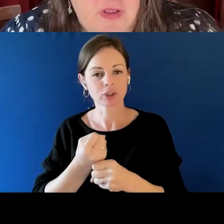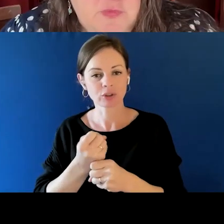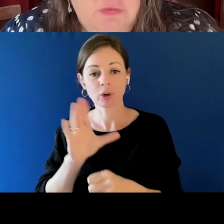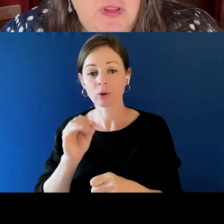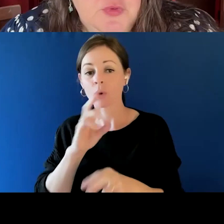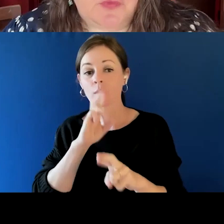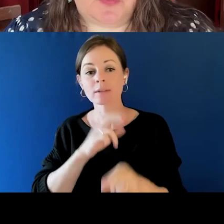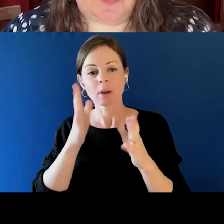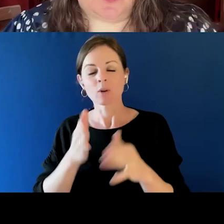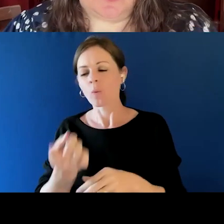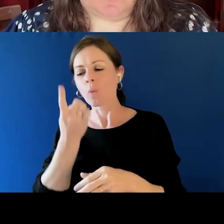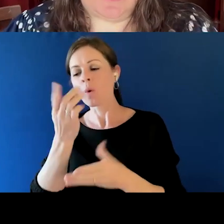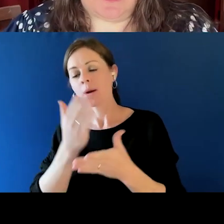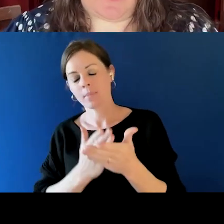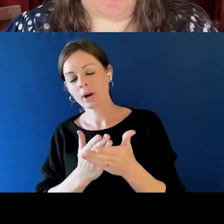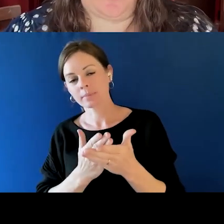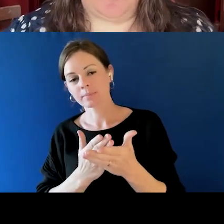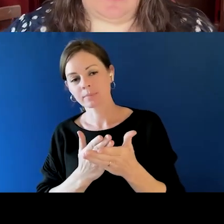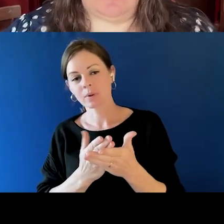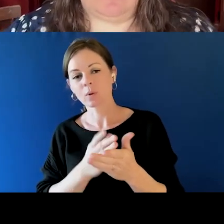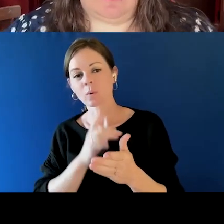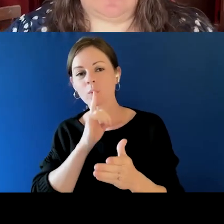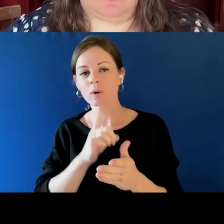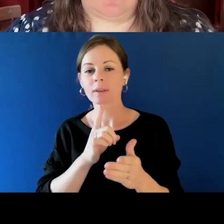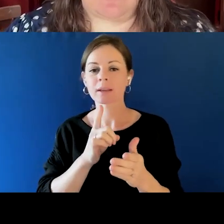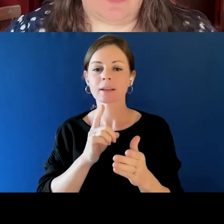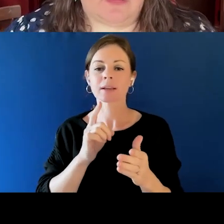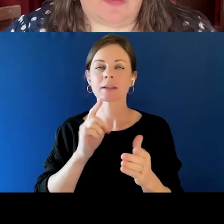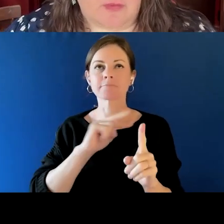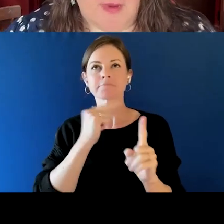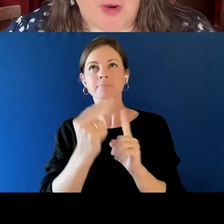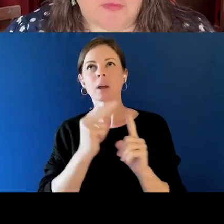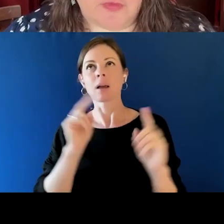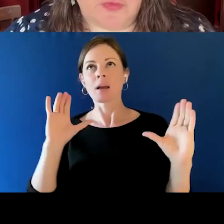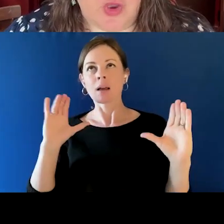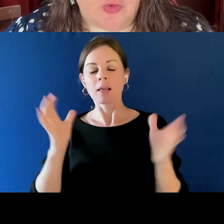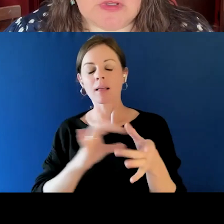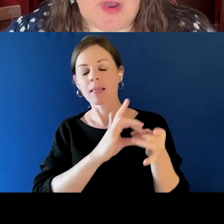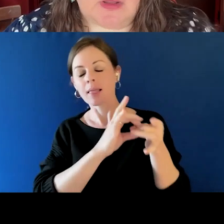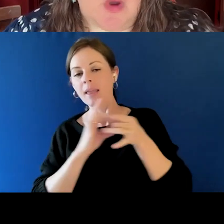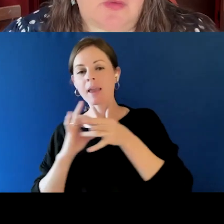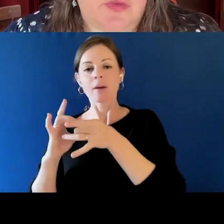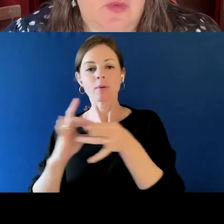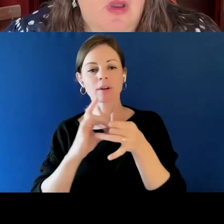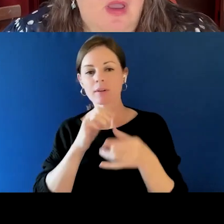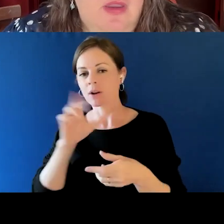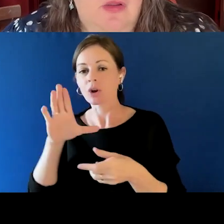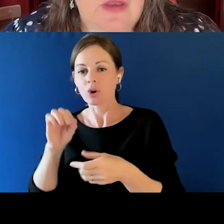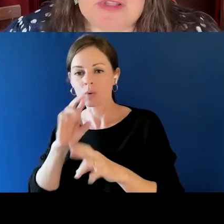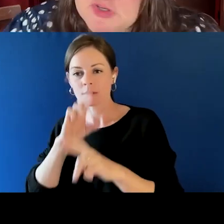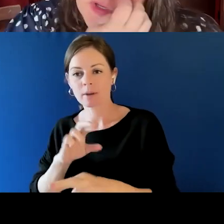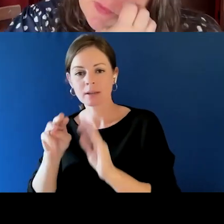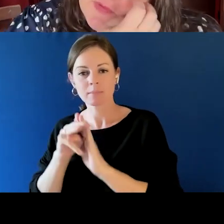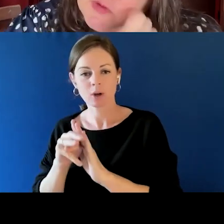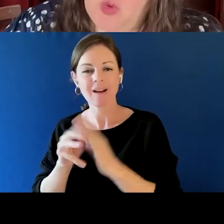part of it. We really moved towards thinking about the whole thing as a collaborative model versus a co-responding model. So, a